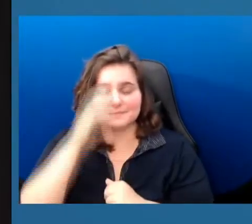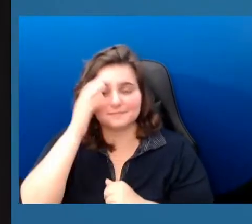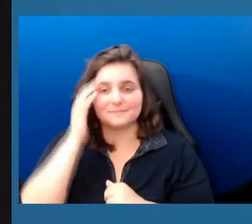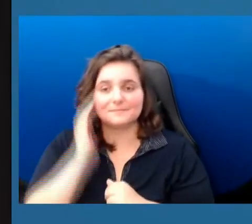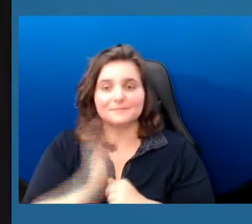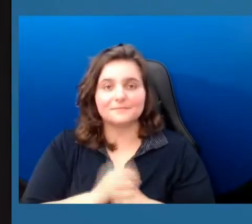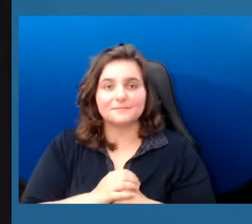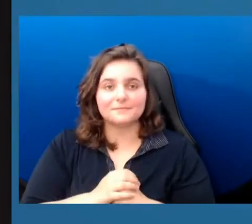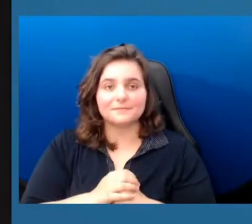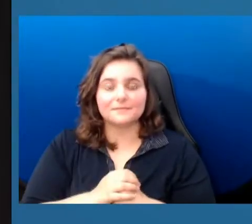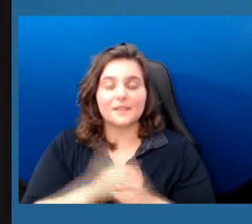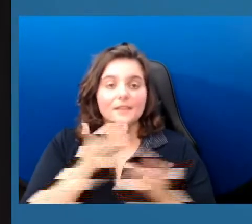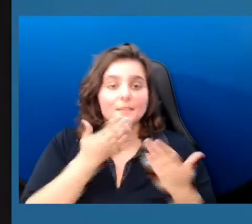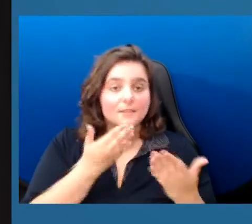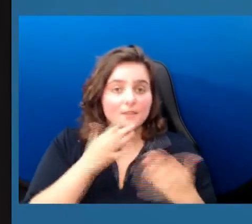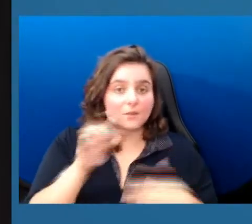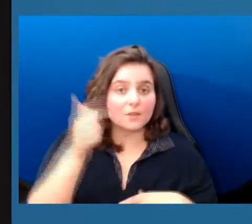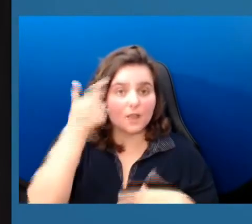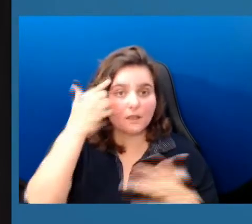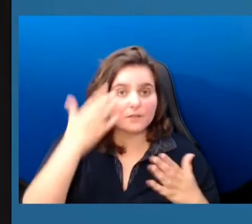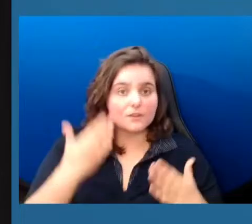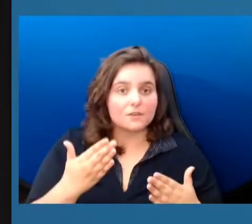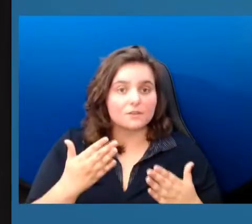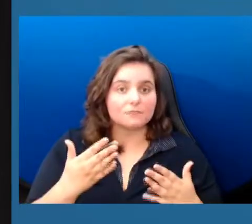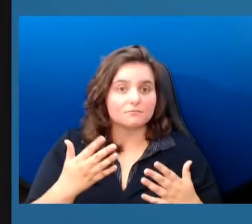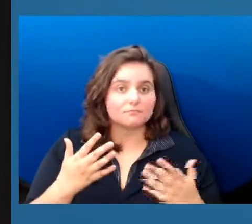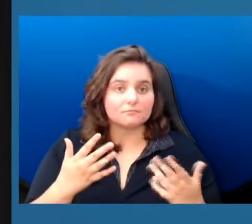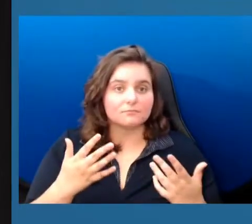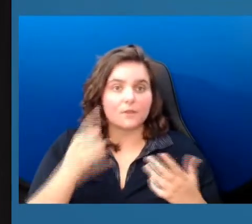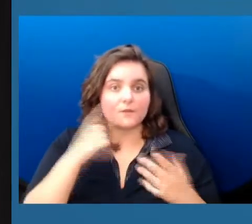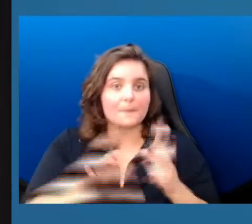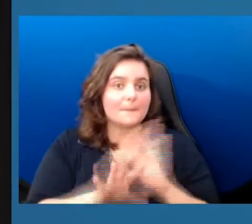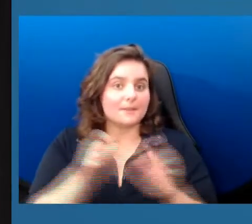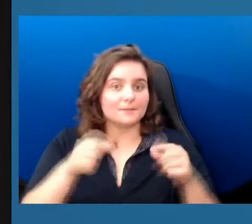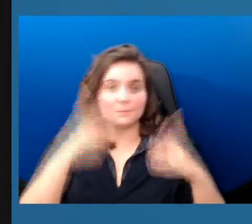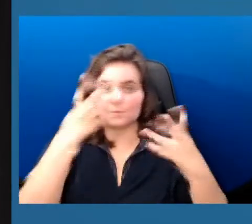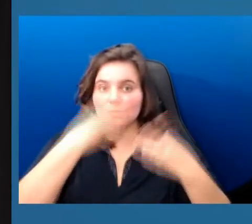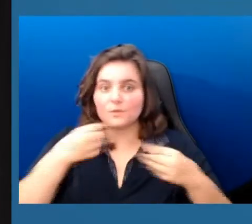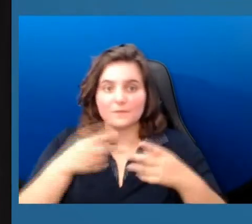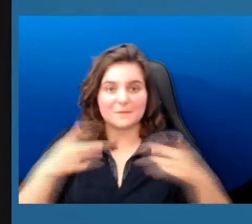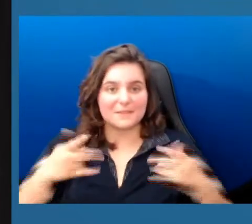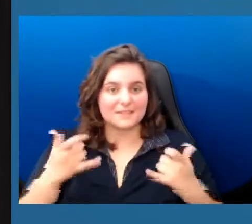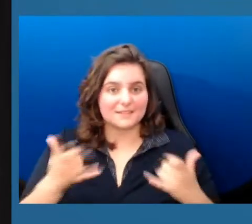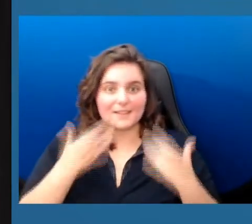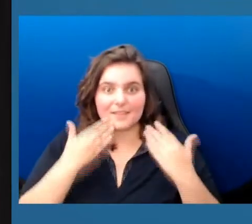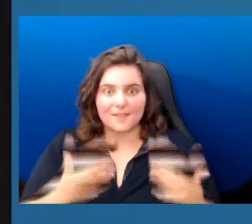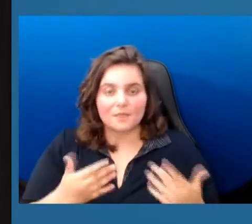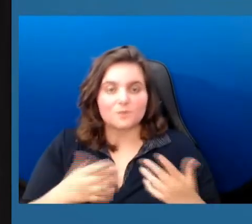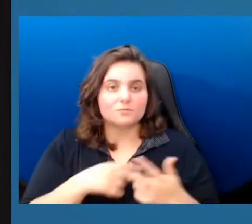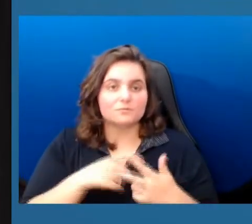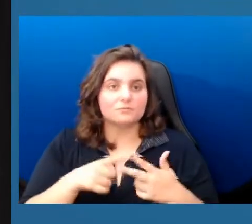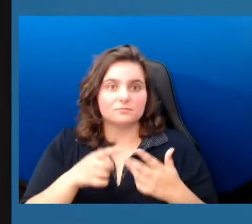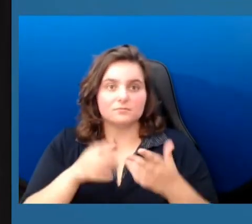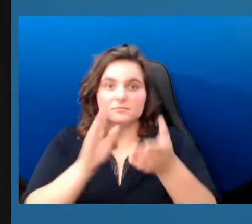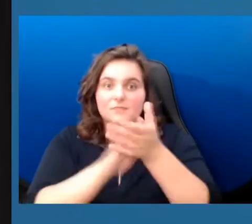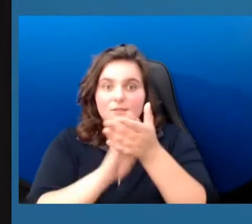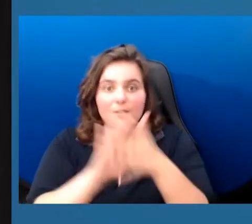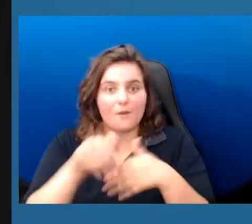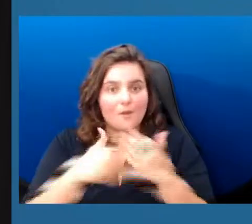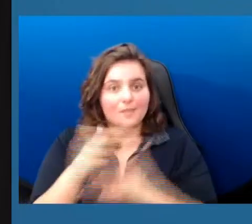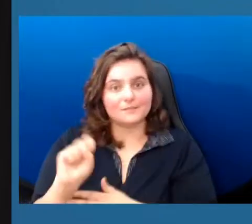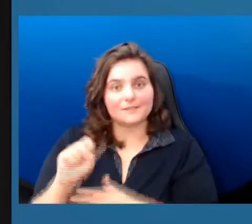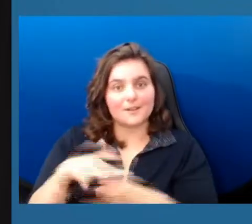Thank you to the governor and the governor's team for picking this beautiful venue today. Shout out to all of the Schenectady heroes here, the mayor's